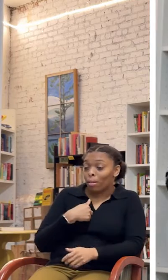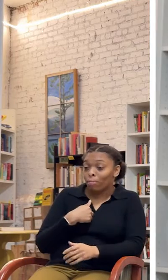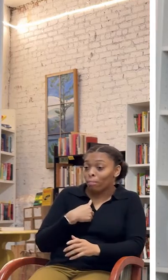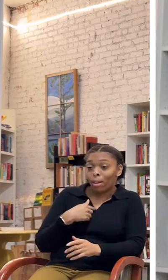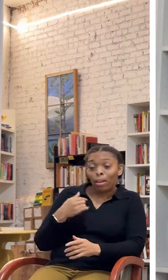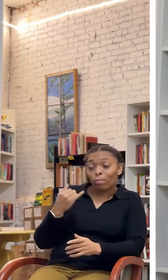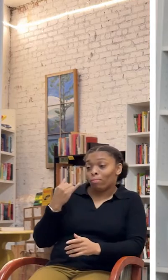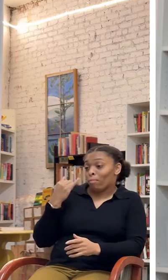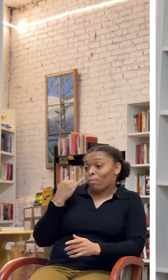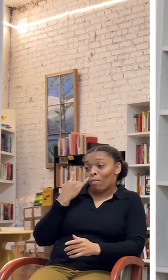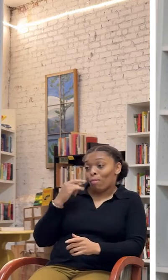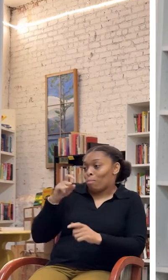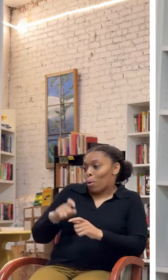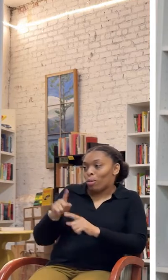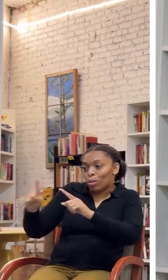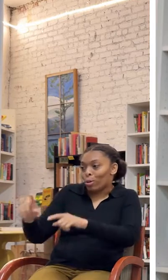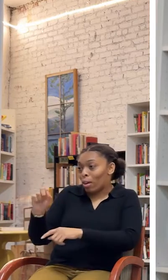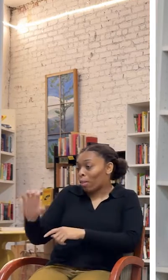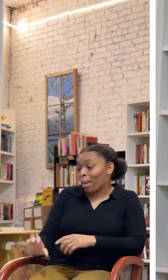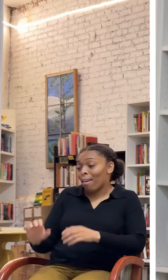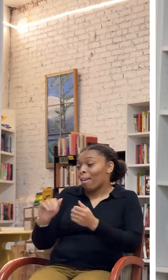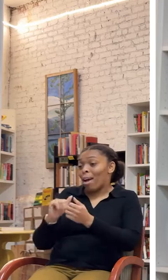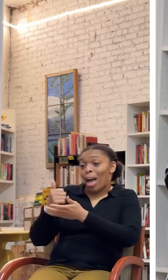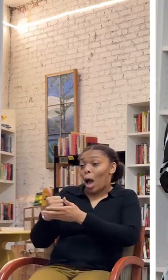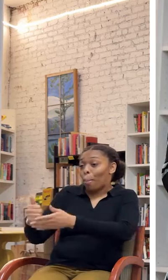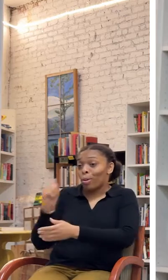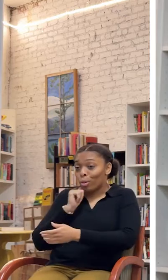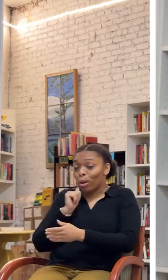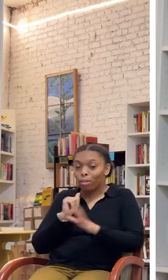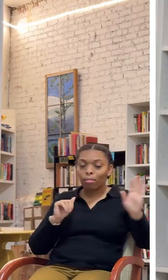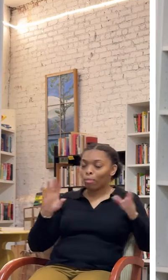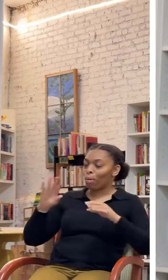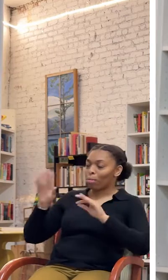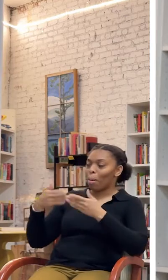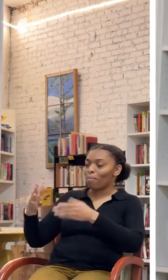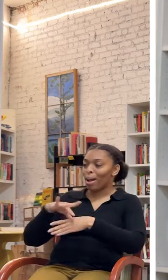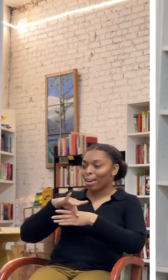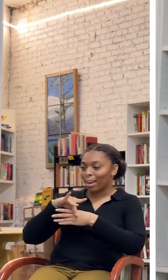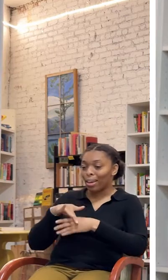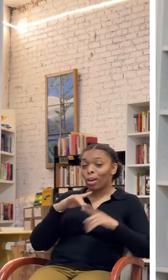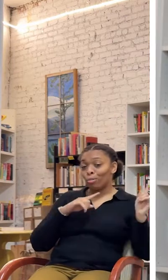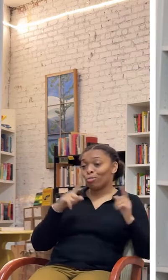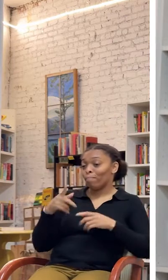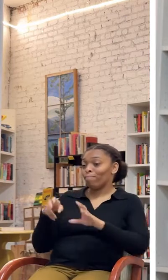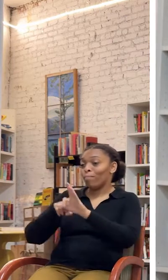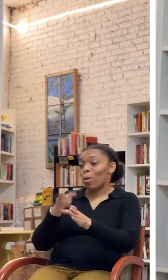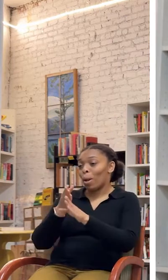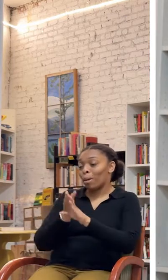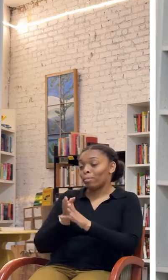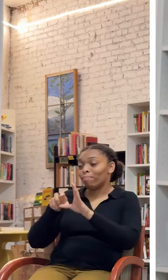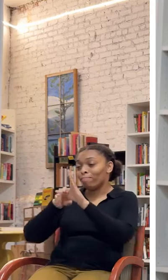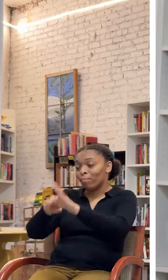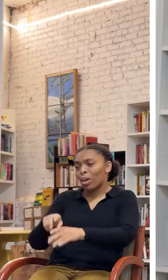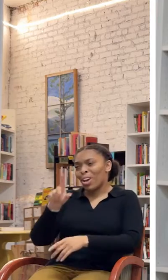hey, if you say you're supposed to be in South Carolina helping these girls, we coming. Hold on, let's give context. Viv literally got on a bus in 2015